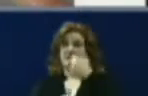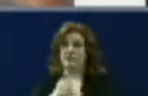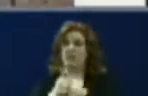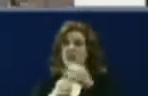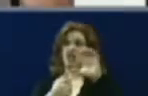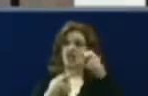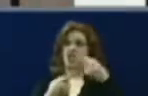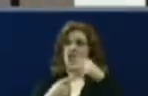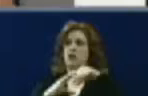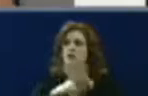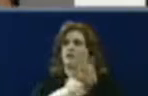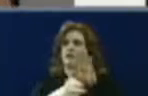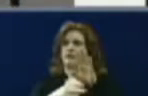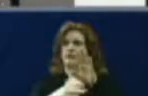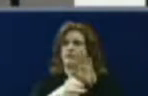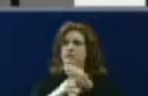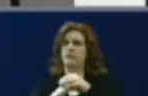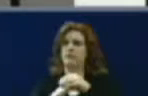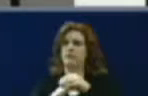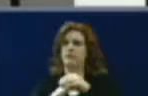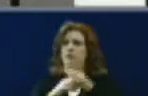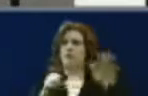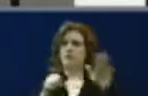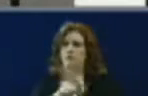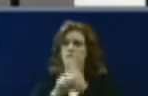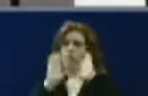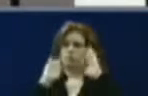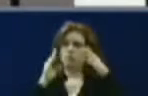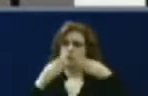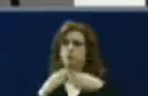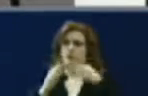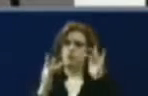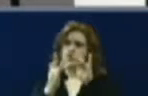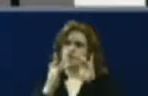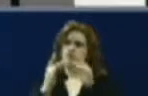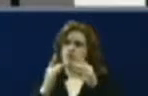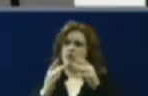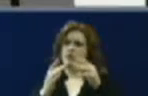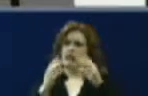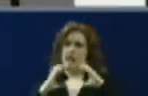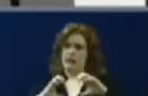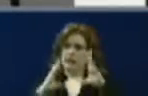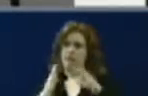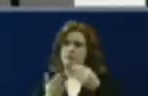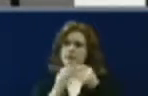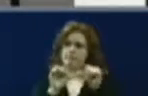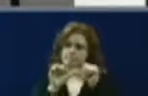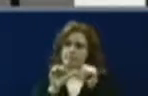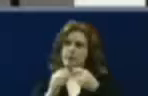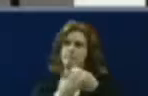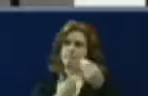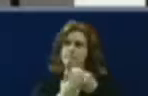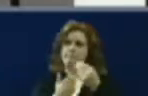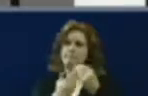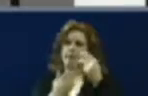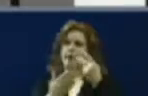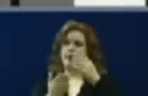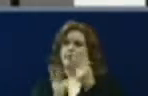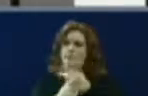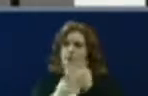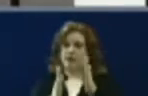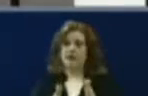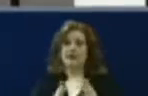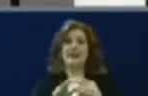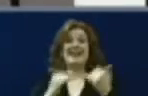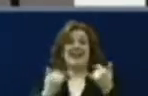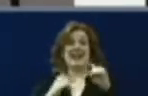individual accounts within those channels, both in terms of reaching the customer and keeping those customers buying their products. Now to